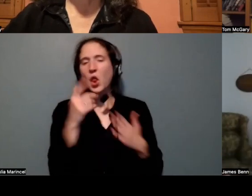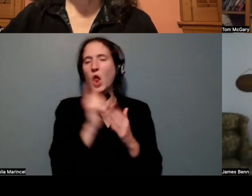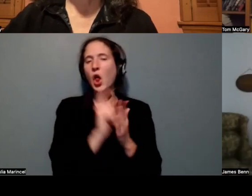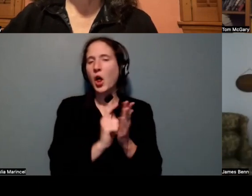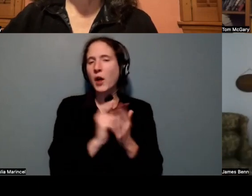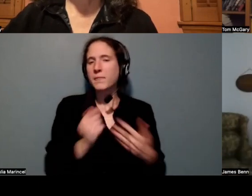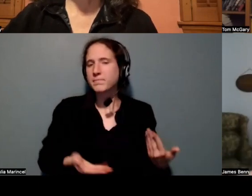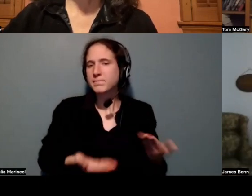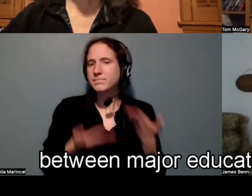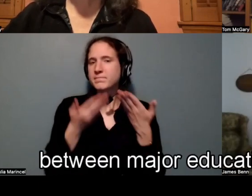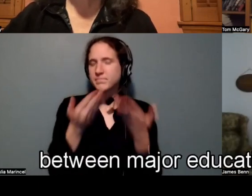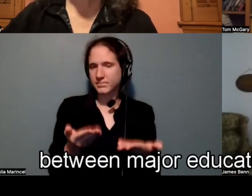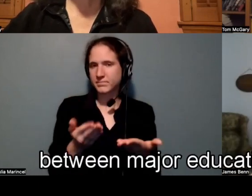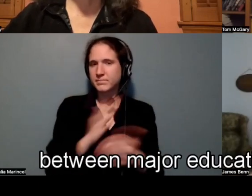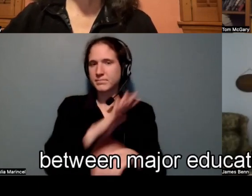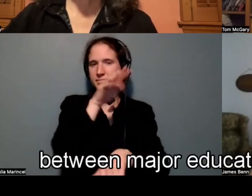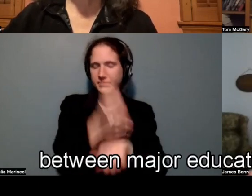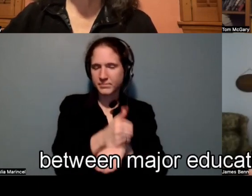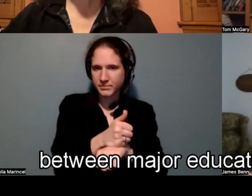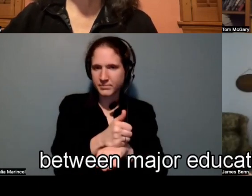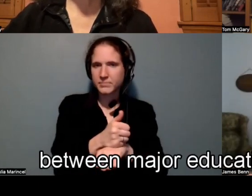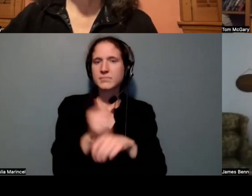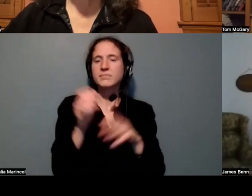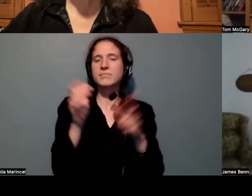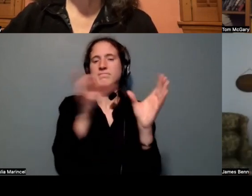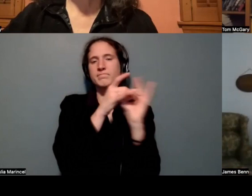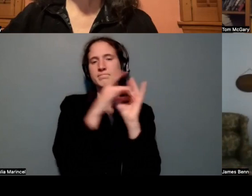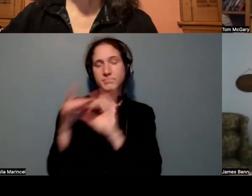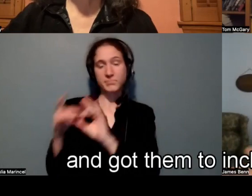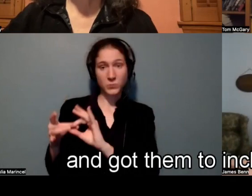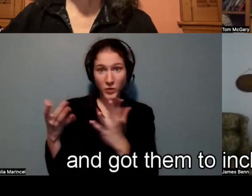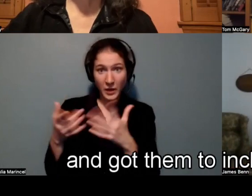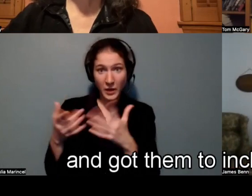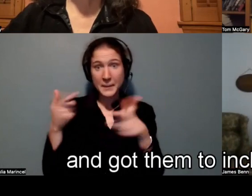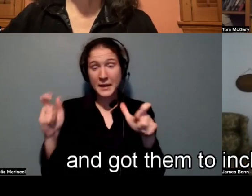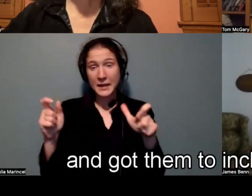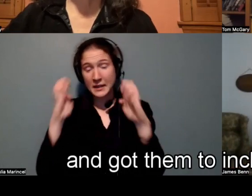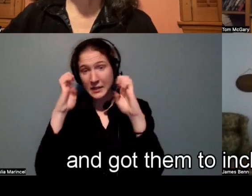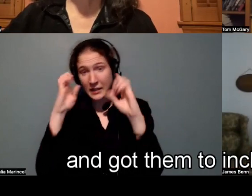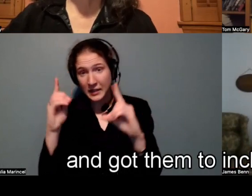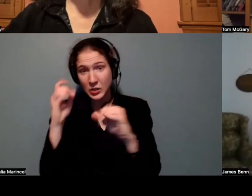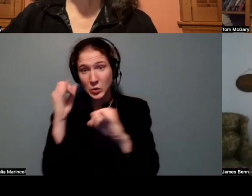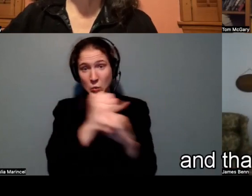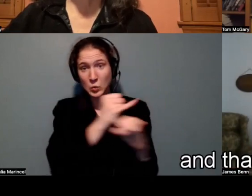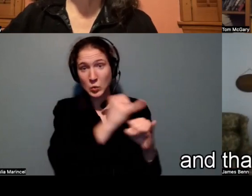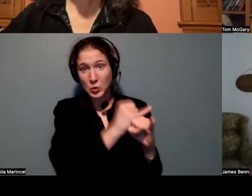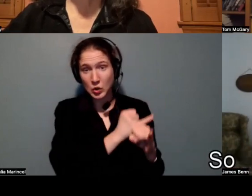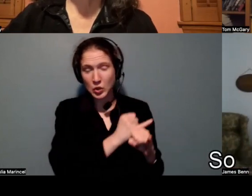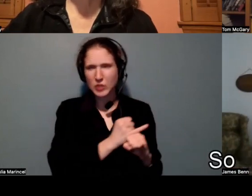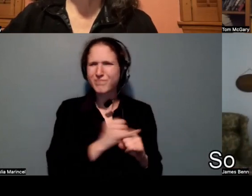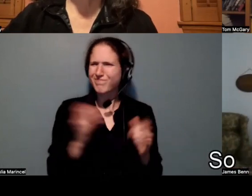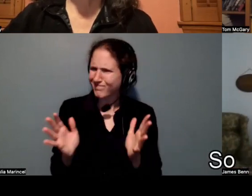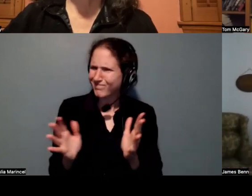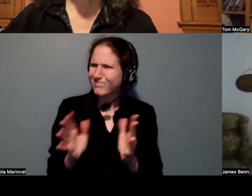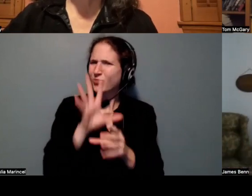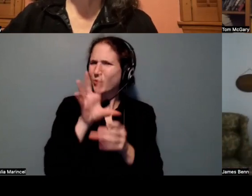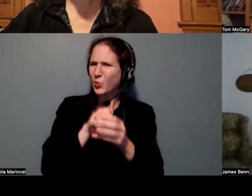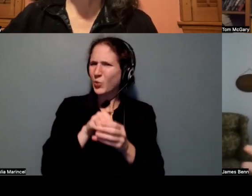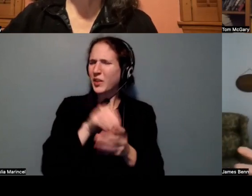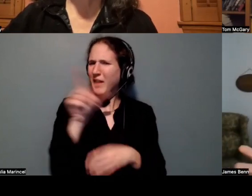first connections between major educational institutions and got them to include libraries in that. So